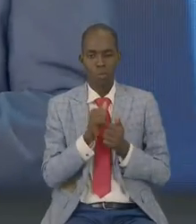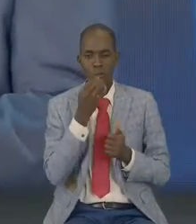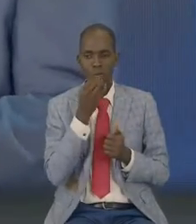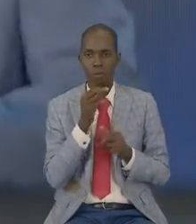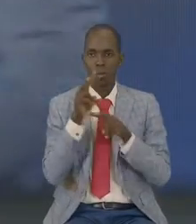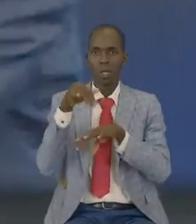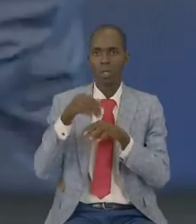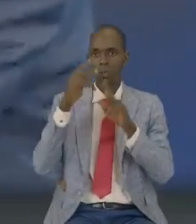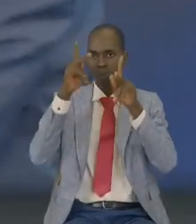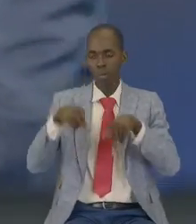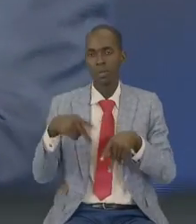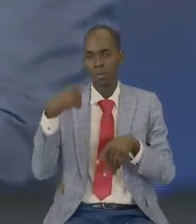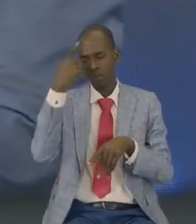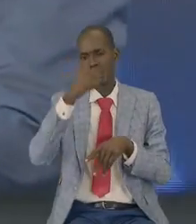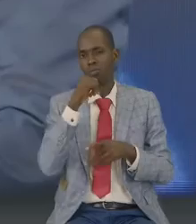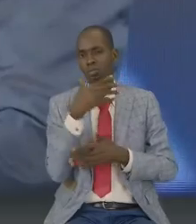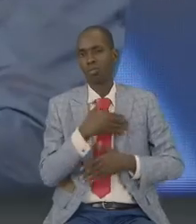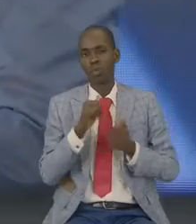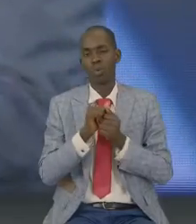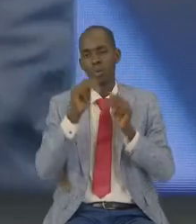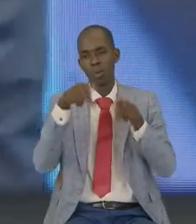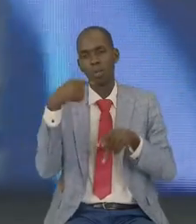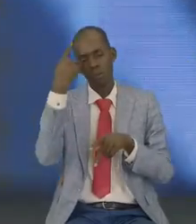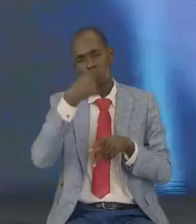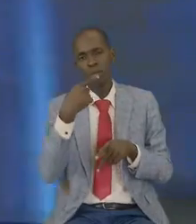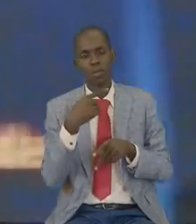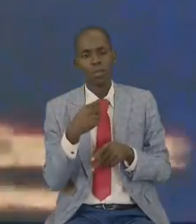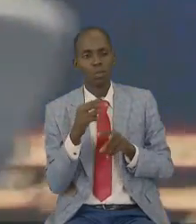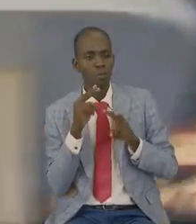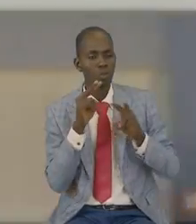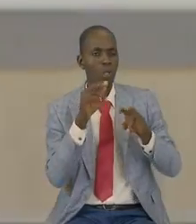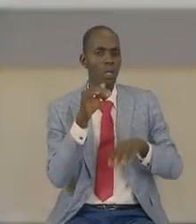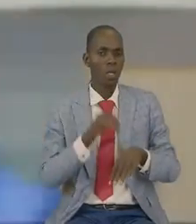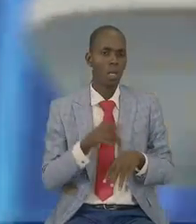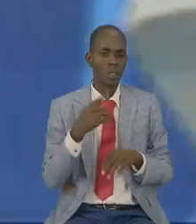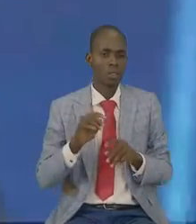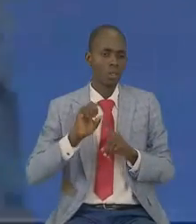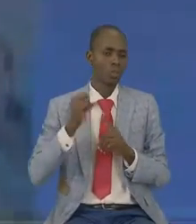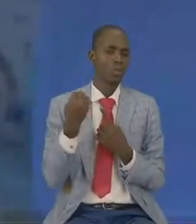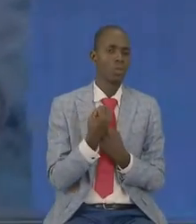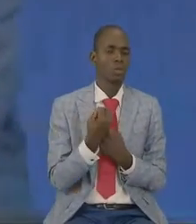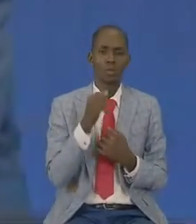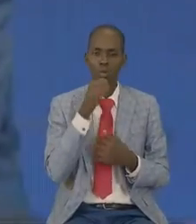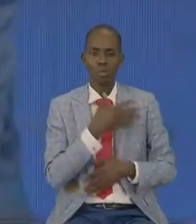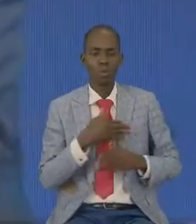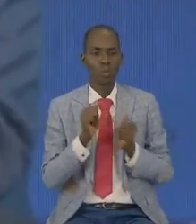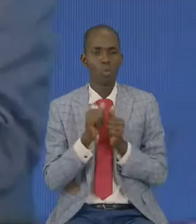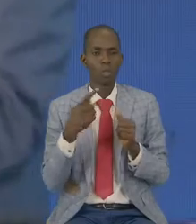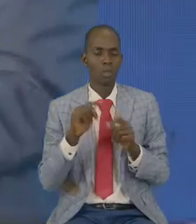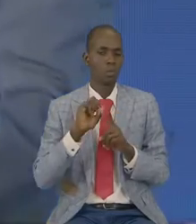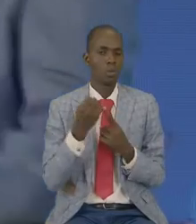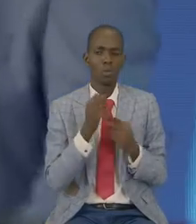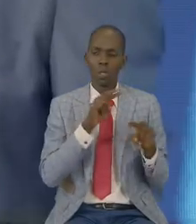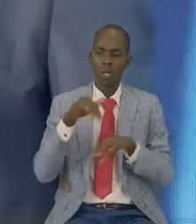the woman. It's looking at the face of the man. It's looking at the situation. It's looking at something here on